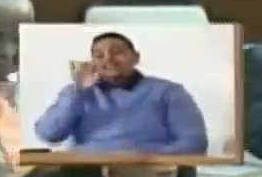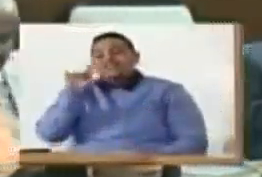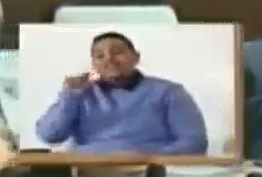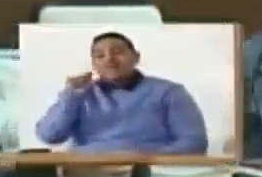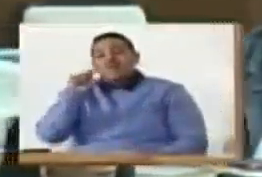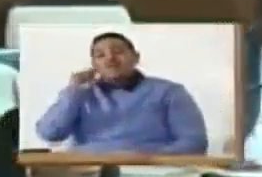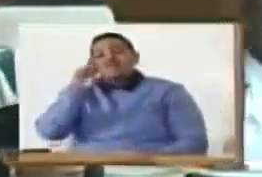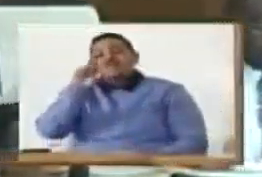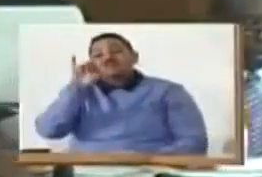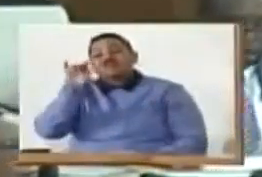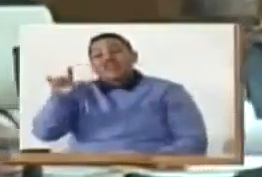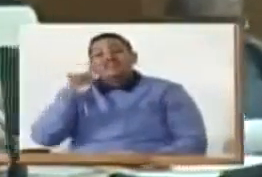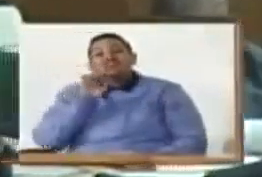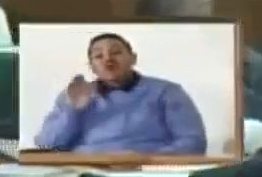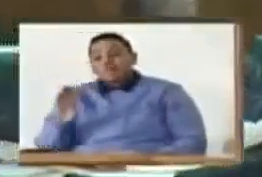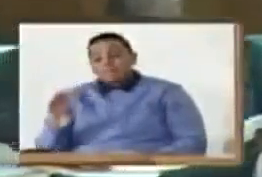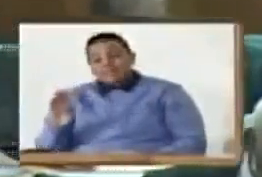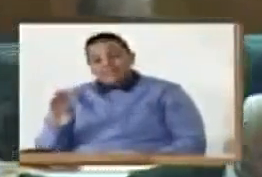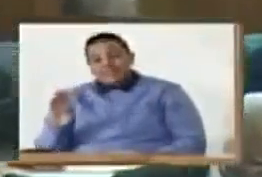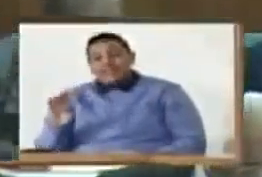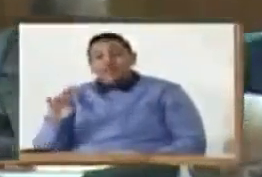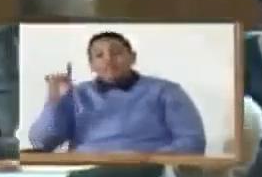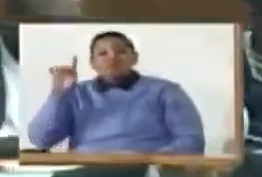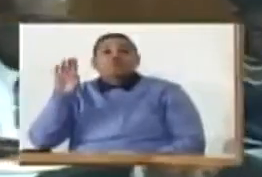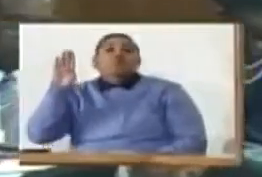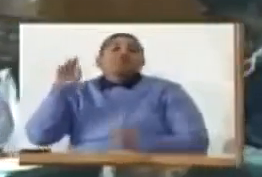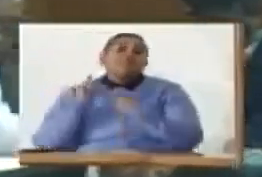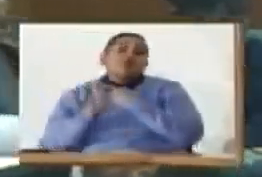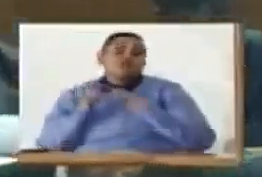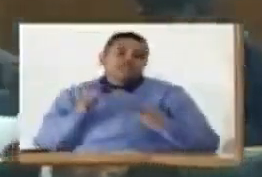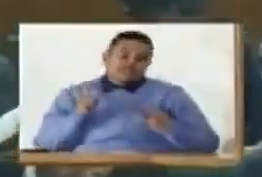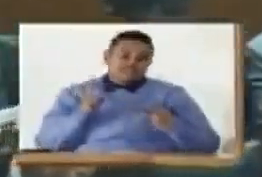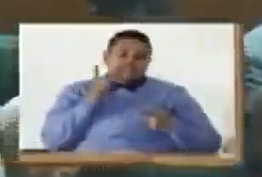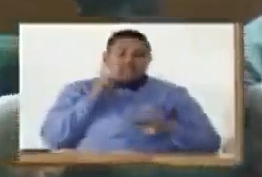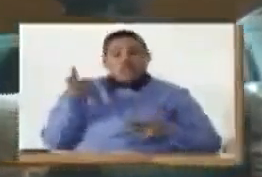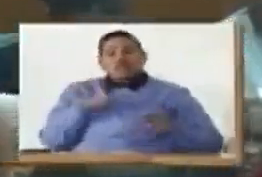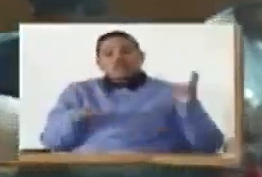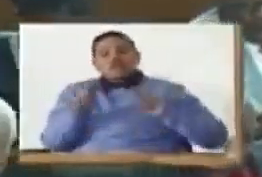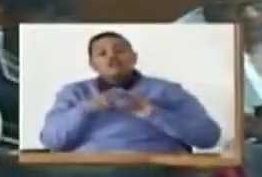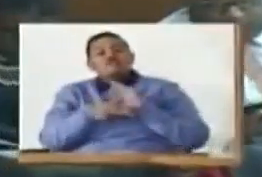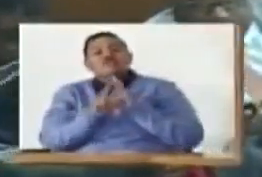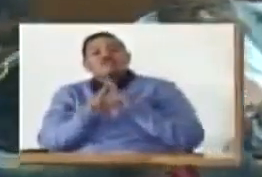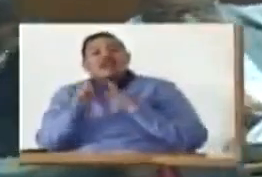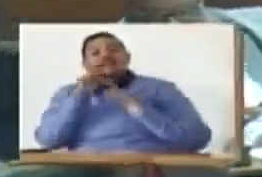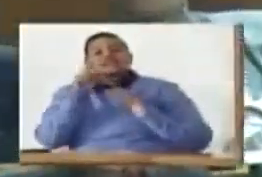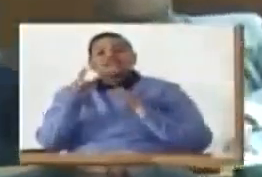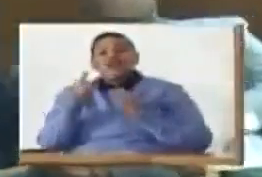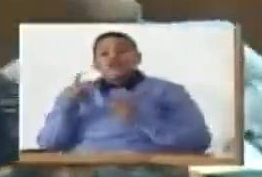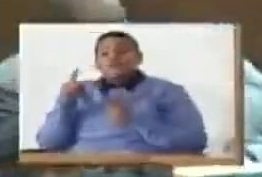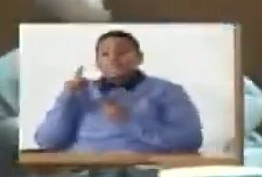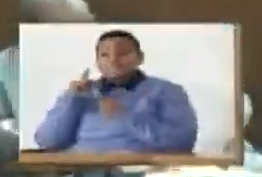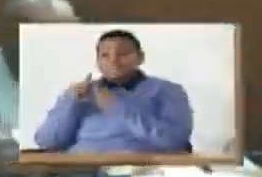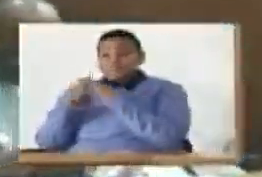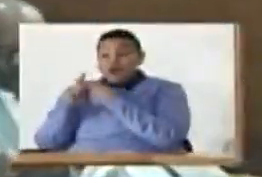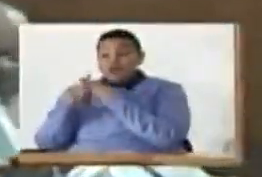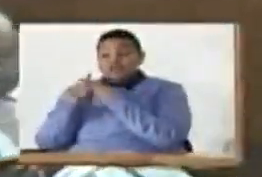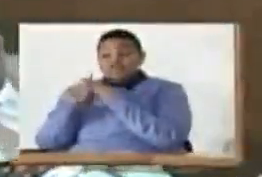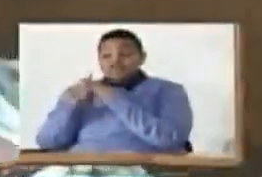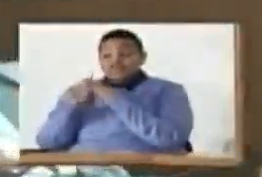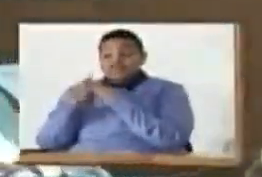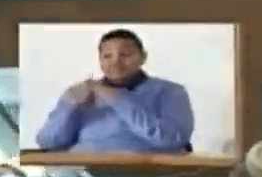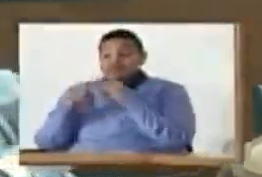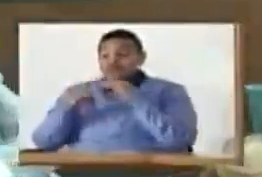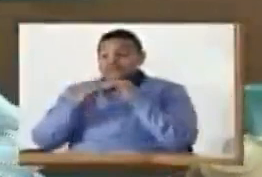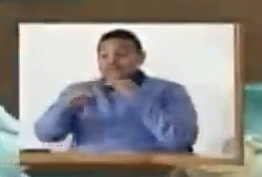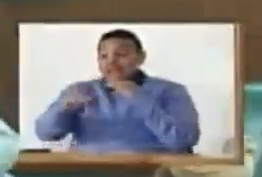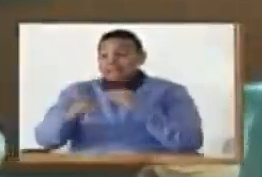to B+ from B and revised the outlook to stable from positive. The